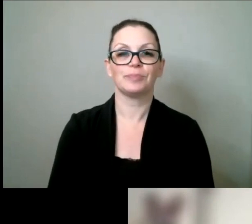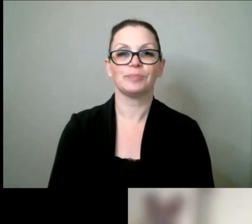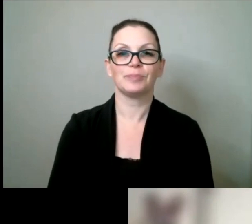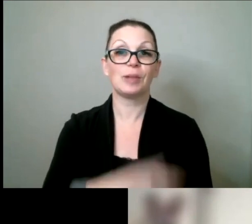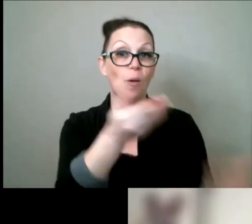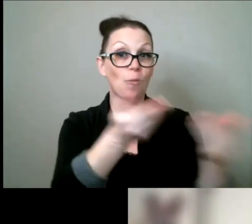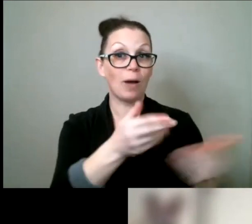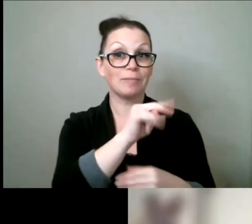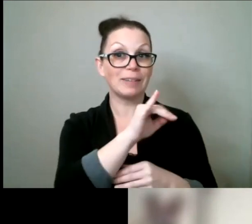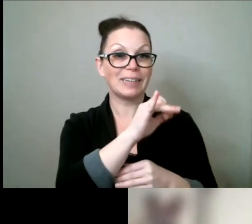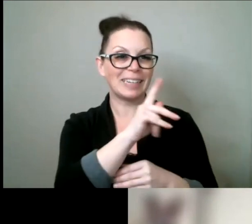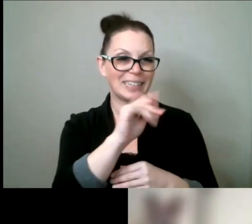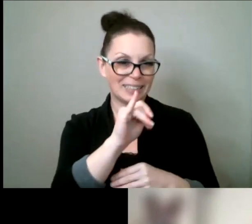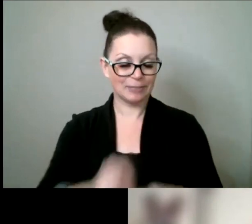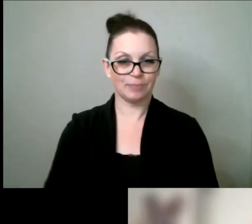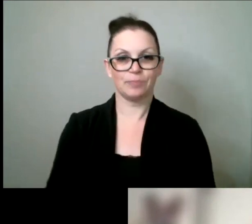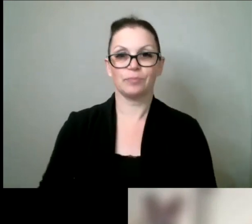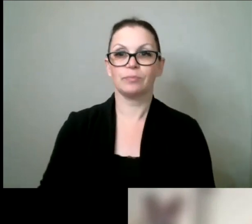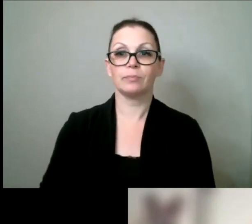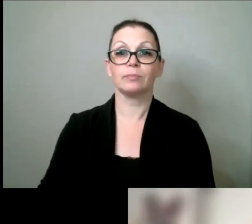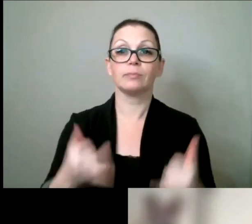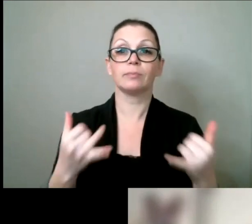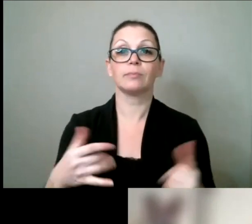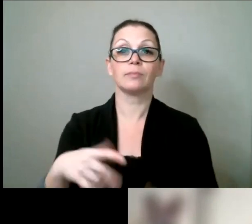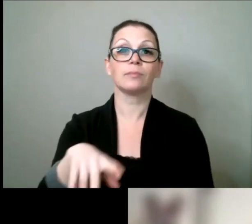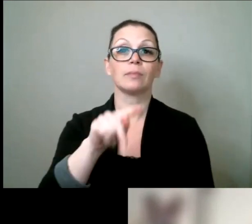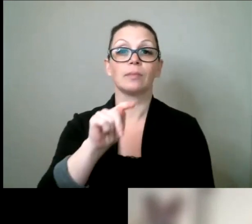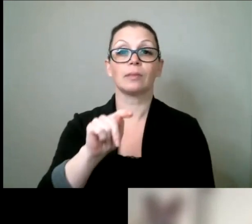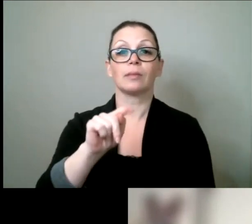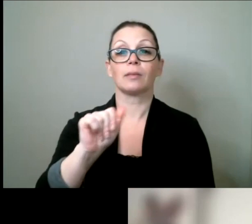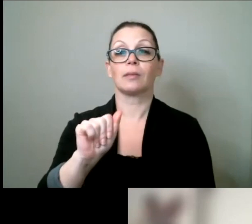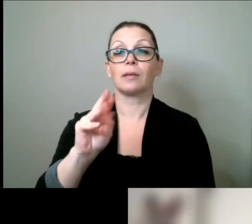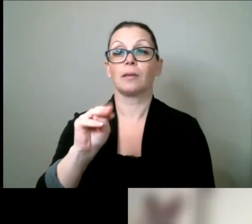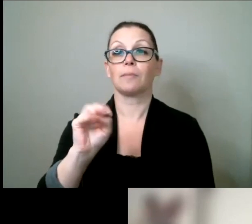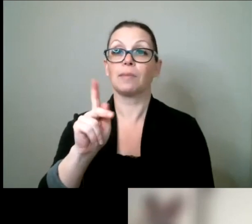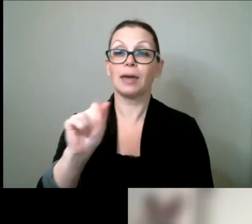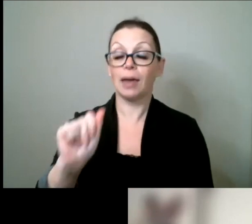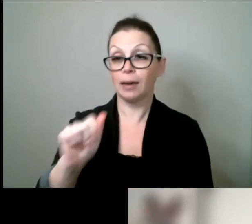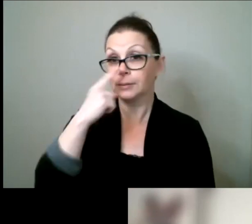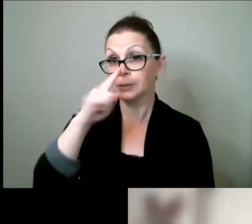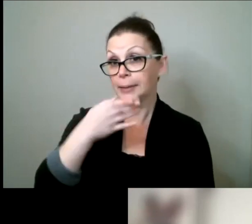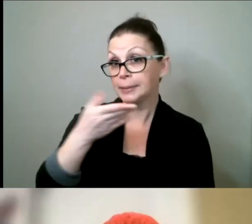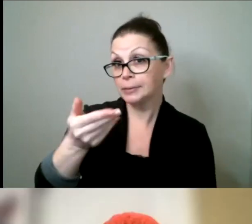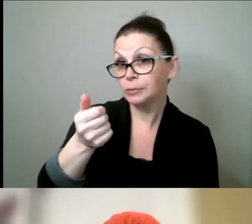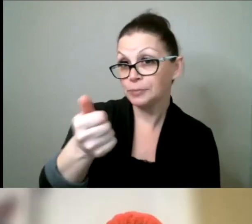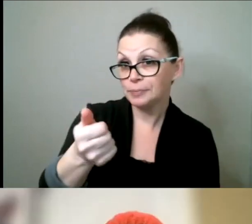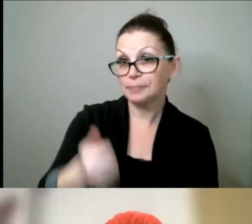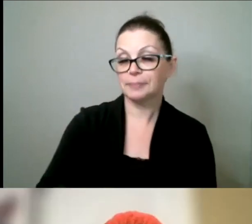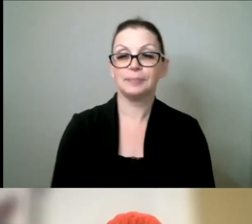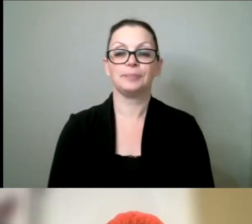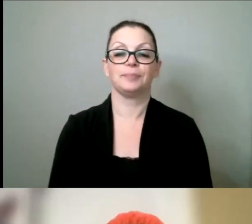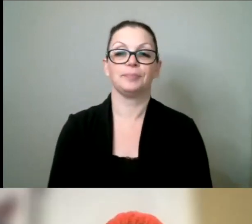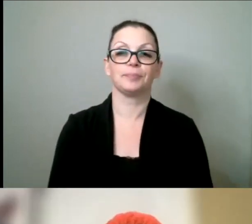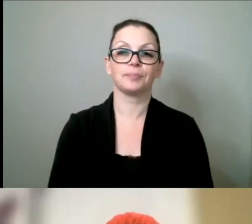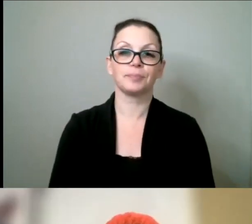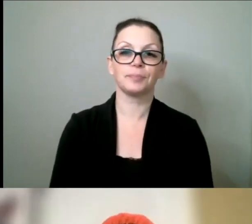Welcome, Nikki. And Tameka Citchen-Spruce, would you please introduce yourself?